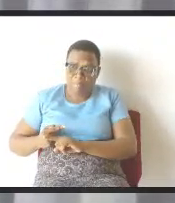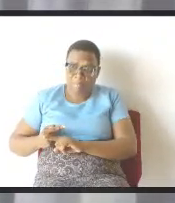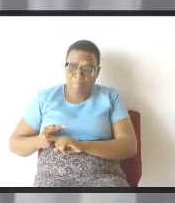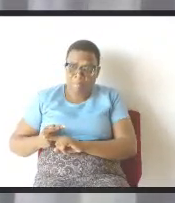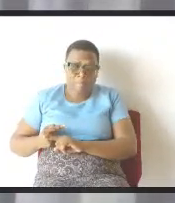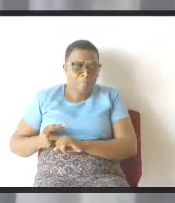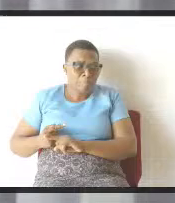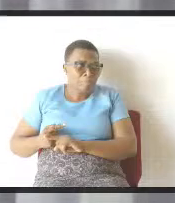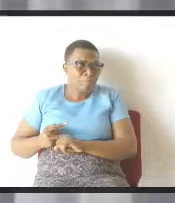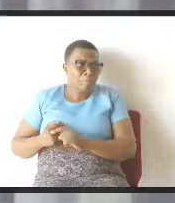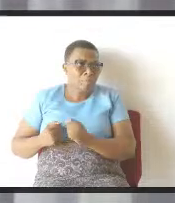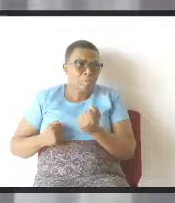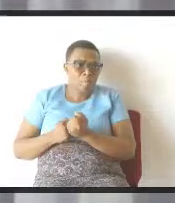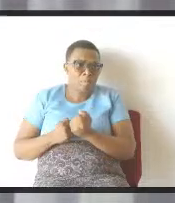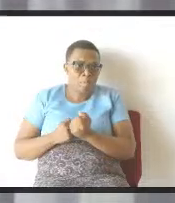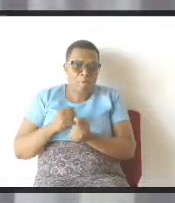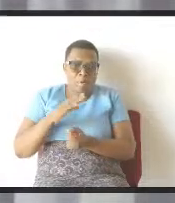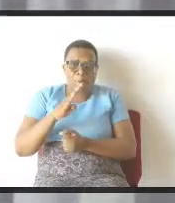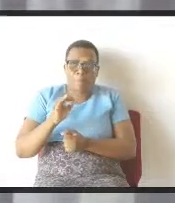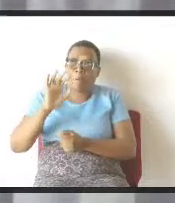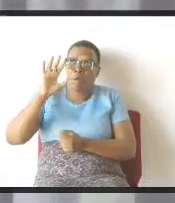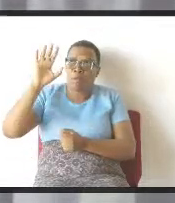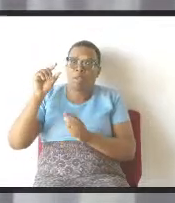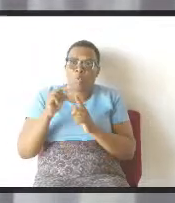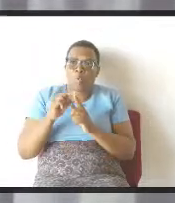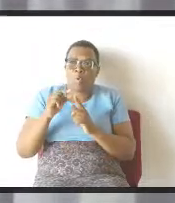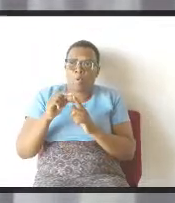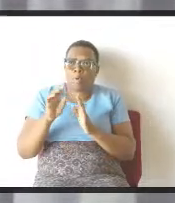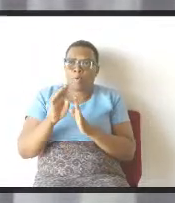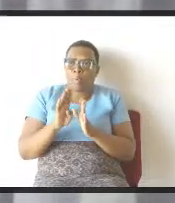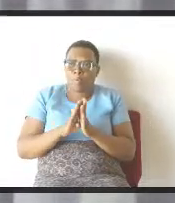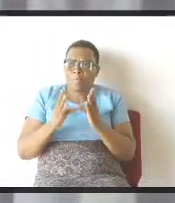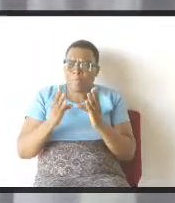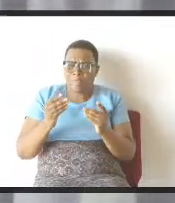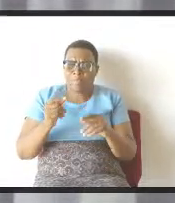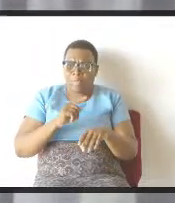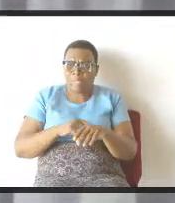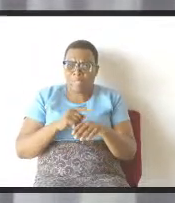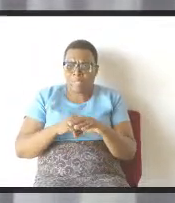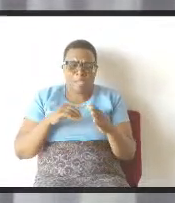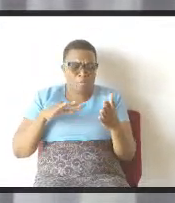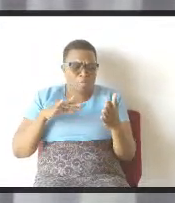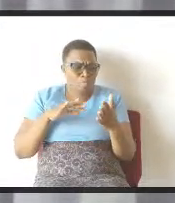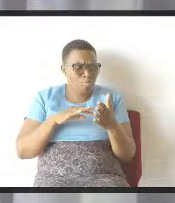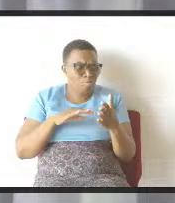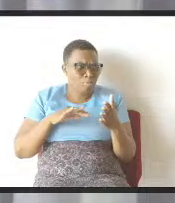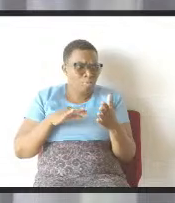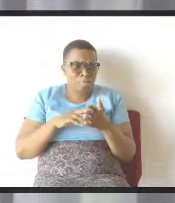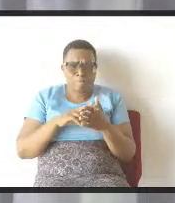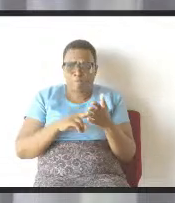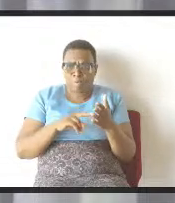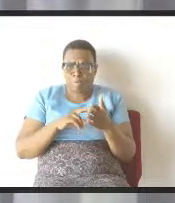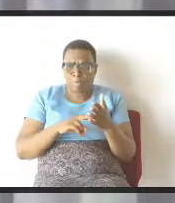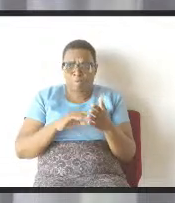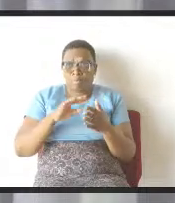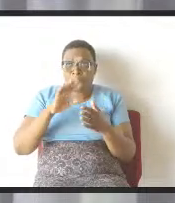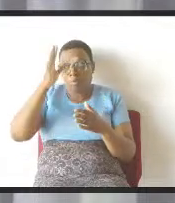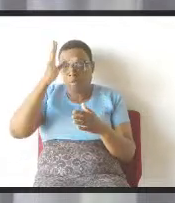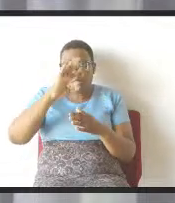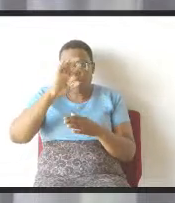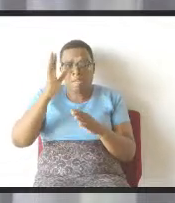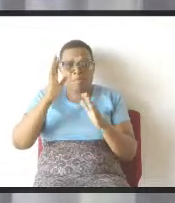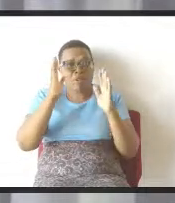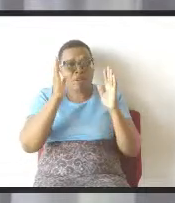supported by thy word. To spend time in God's word. It doesn't leave us out there to stumble, not knowing